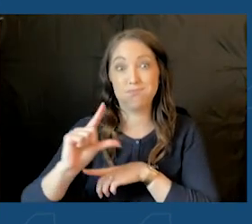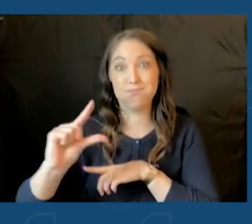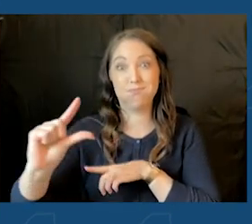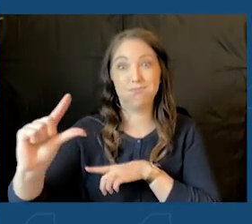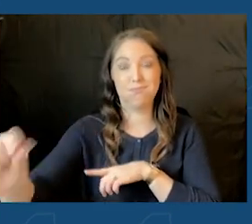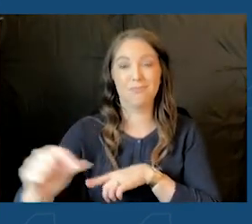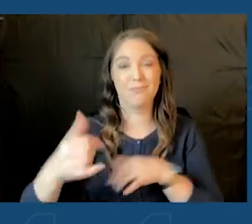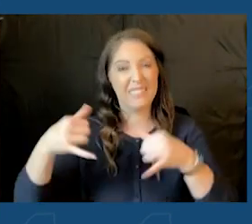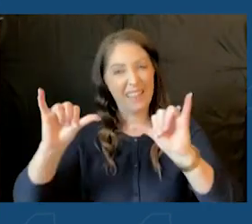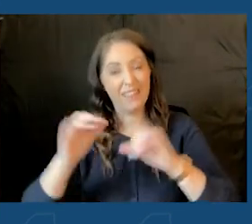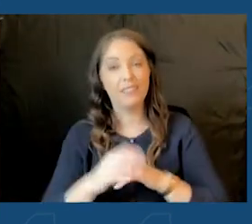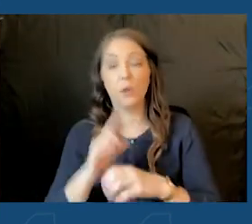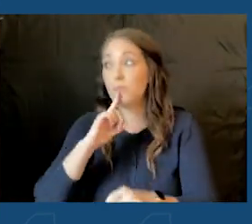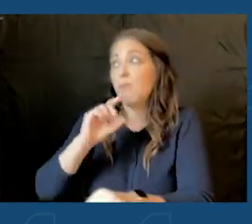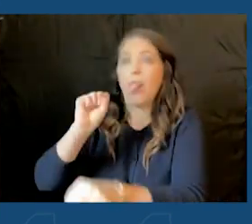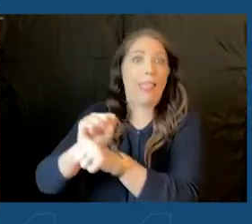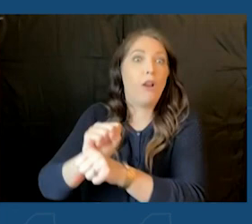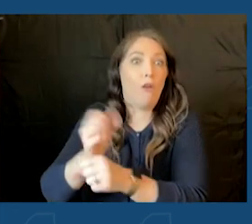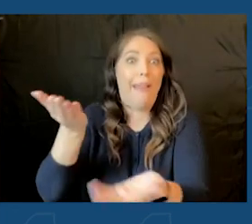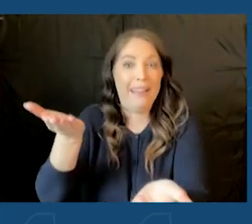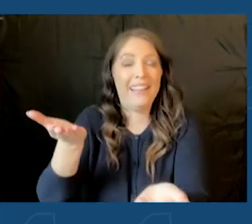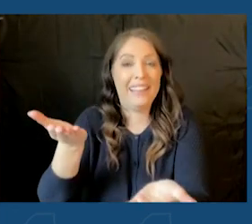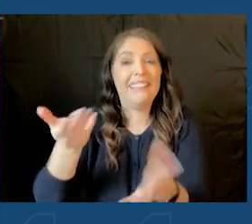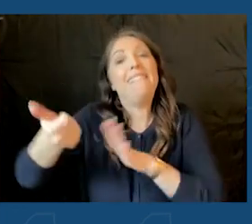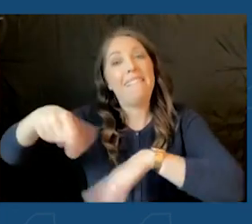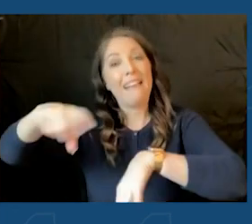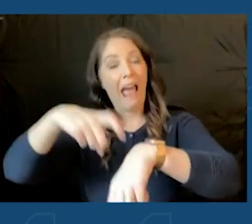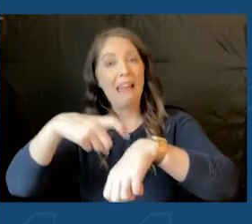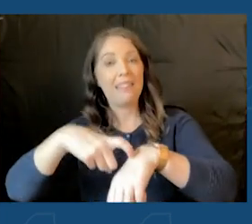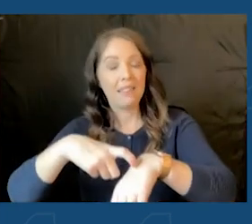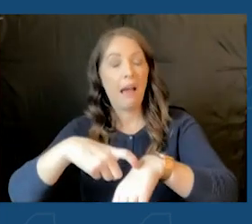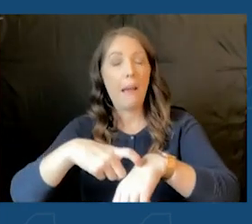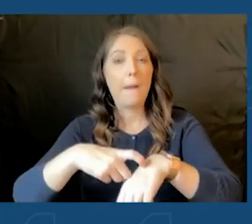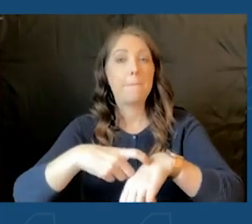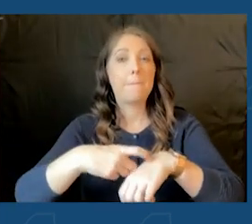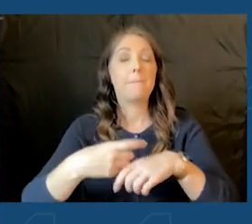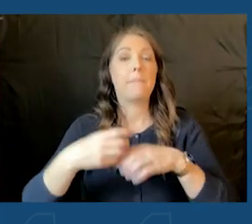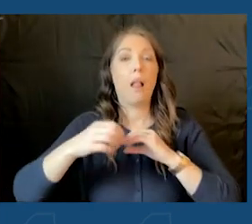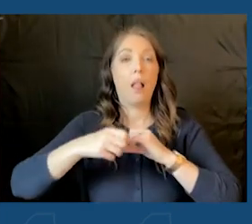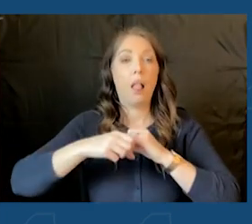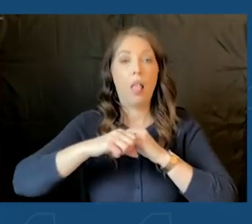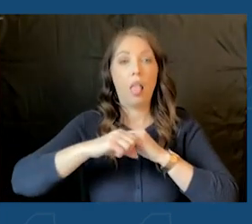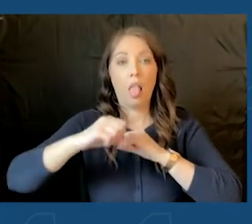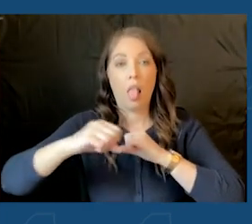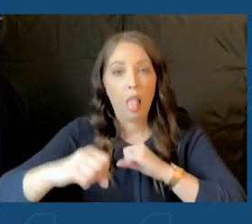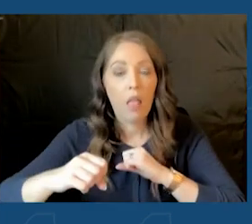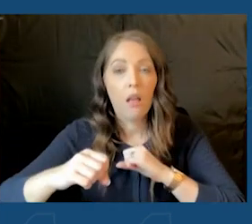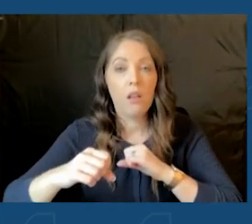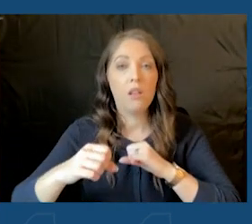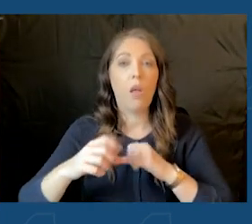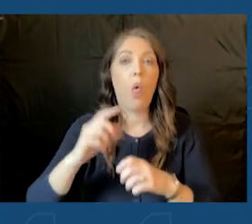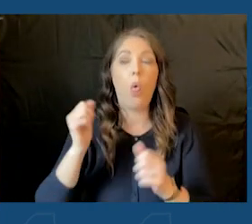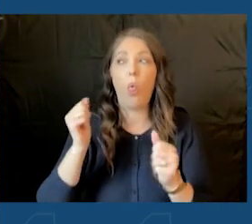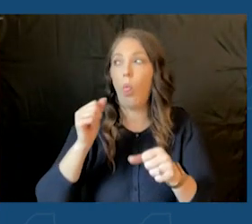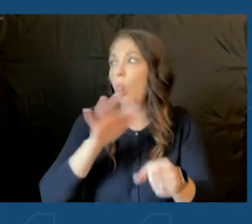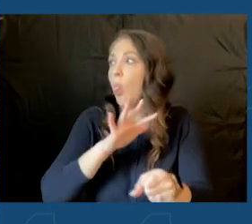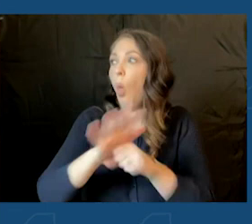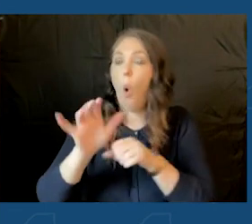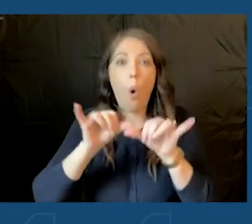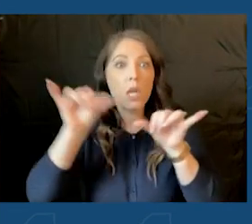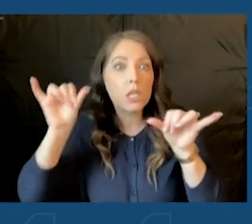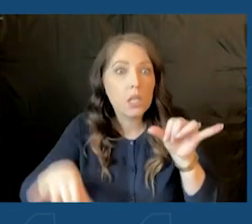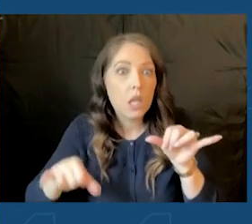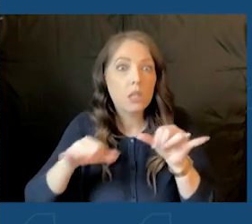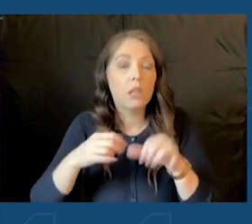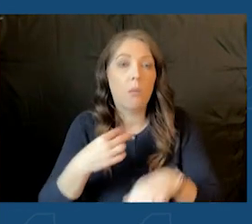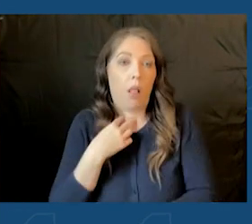So literally, anytime there was any kind of a delay, it gummed up the whole system. And those delays were a